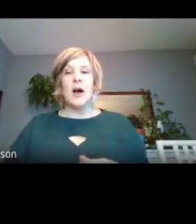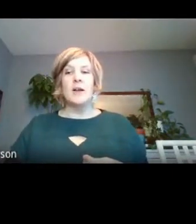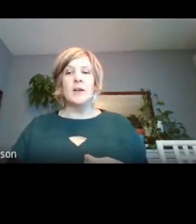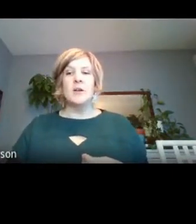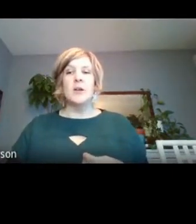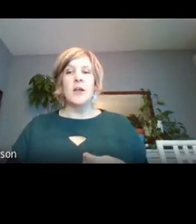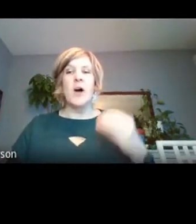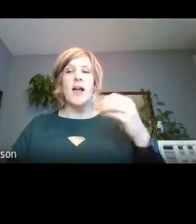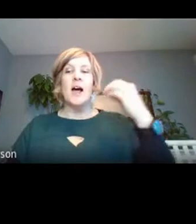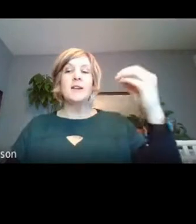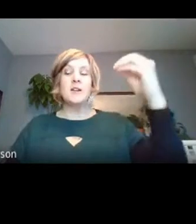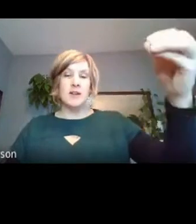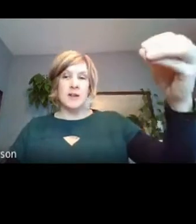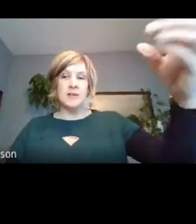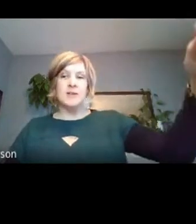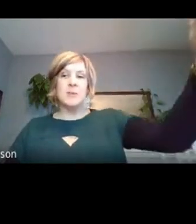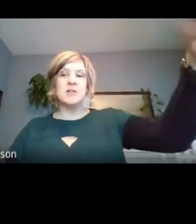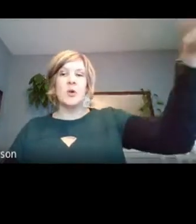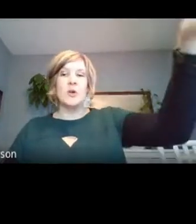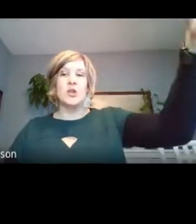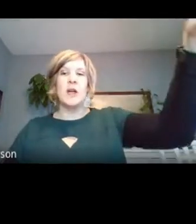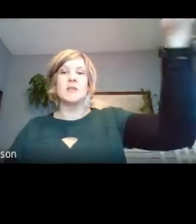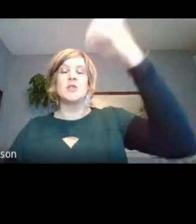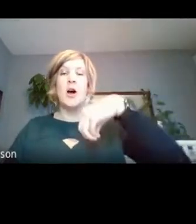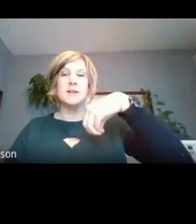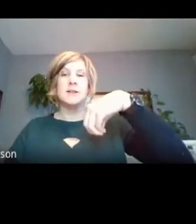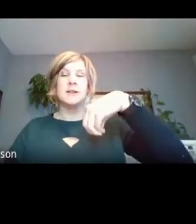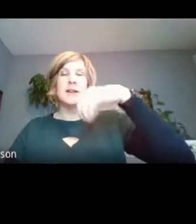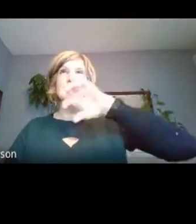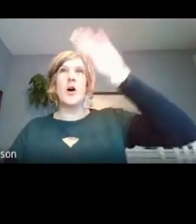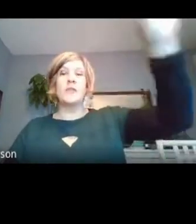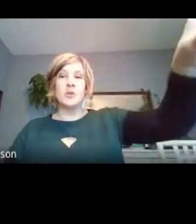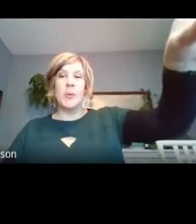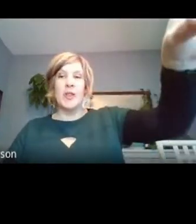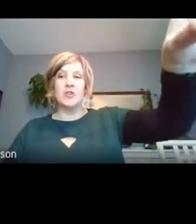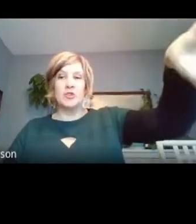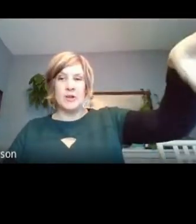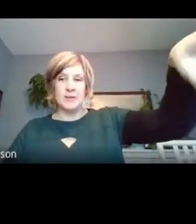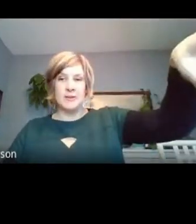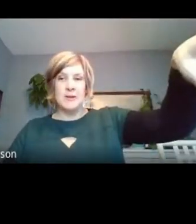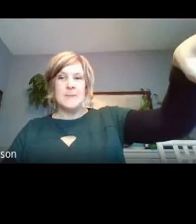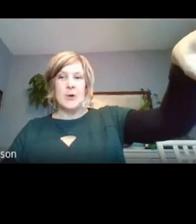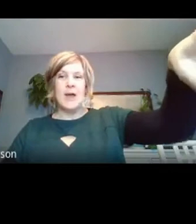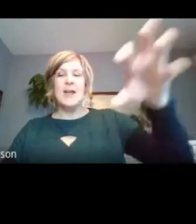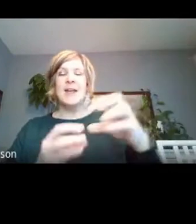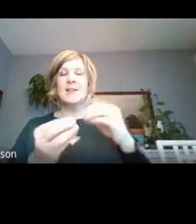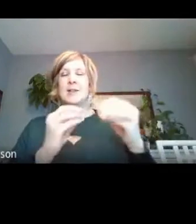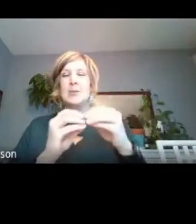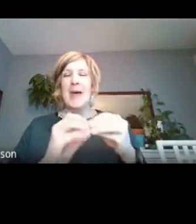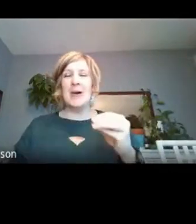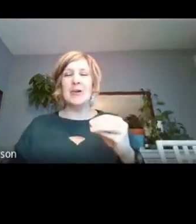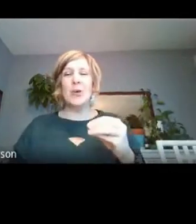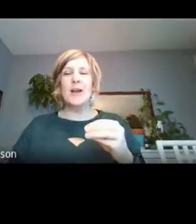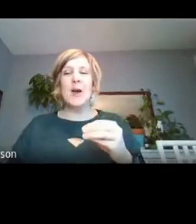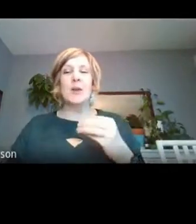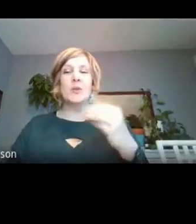un if i unclick this this means the question has not is not visible by the students okay it's a